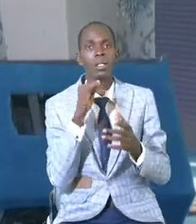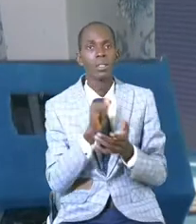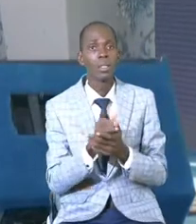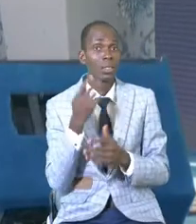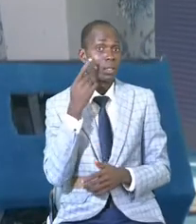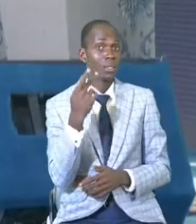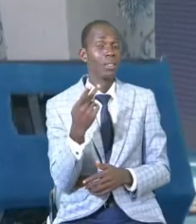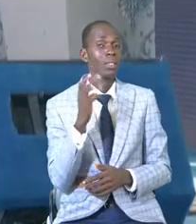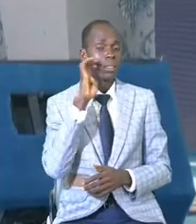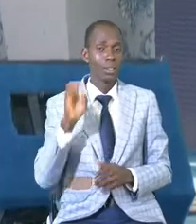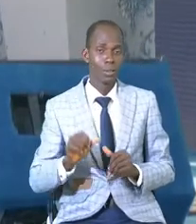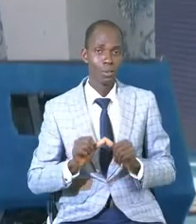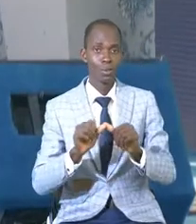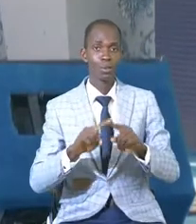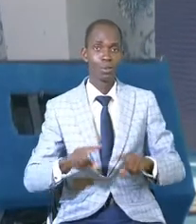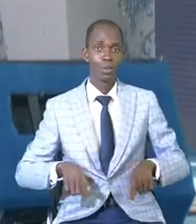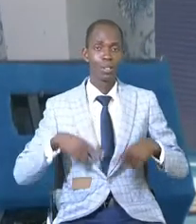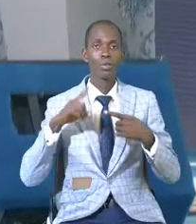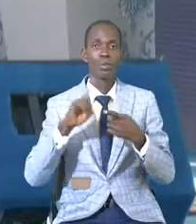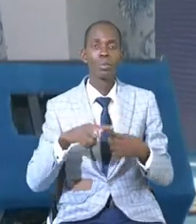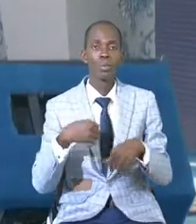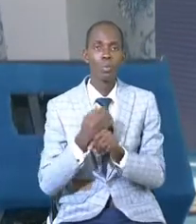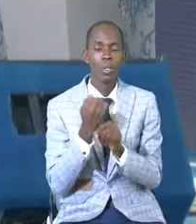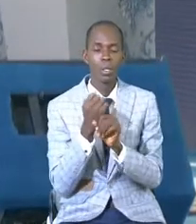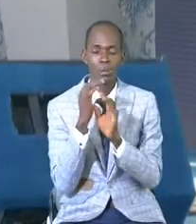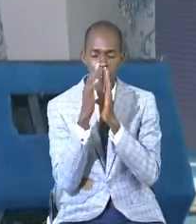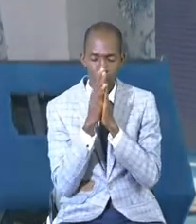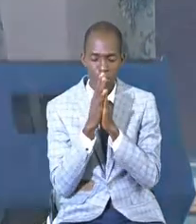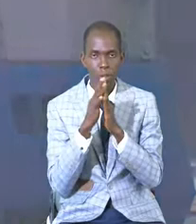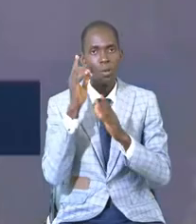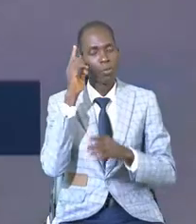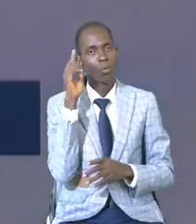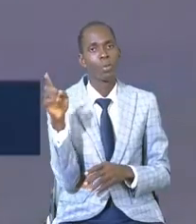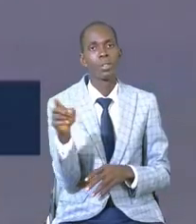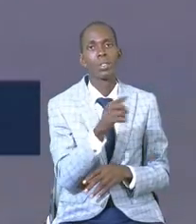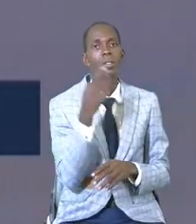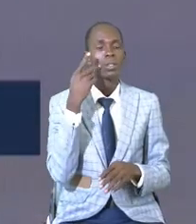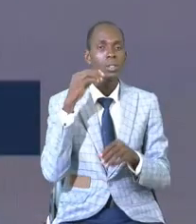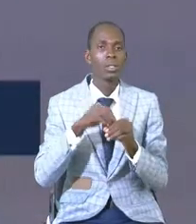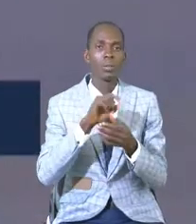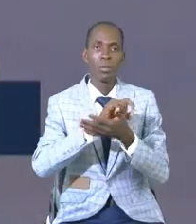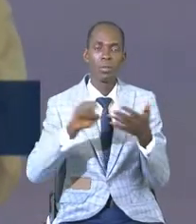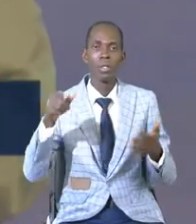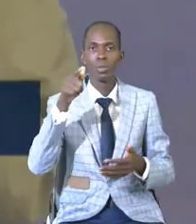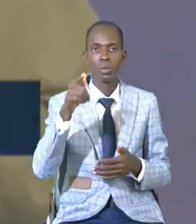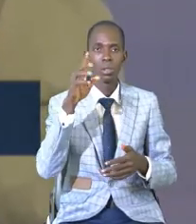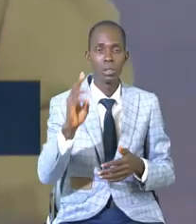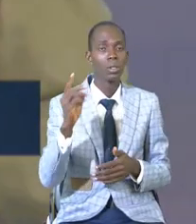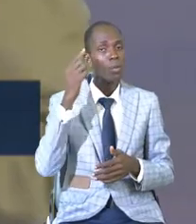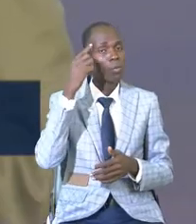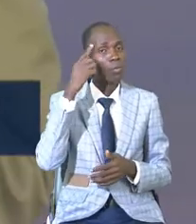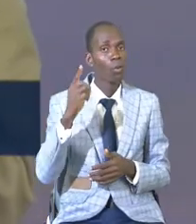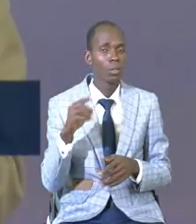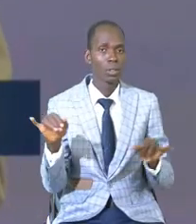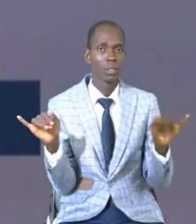liveth to make intercession for them. Look at verse 26 there. In verse 26, for such an high